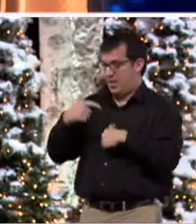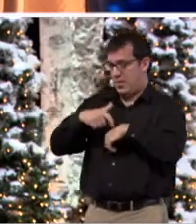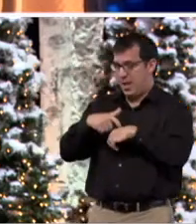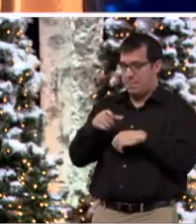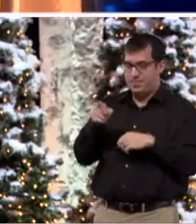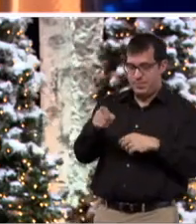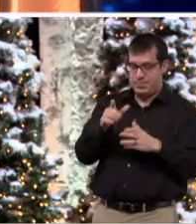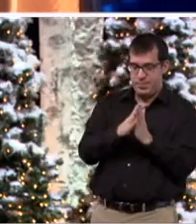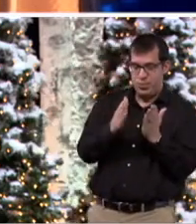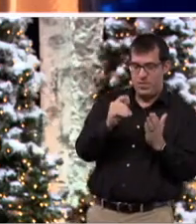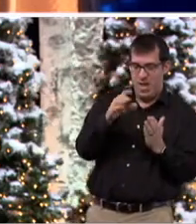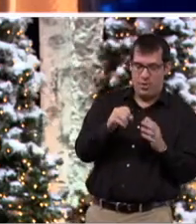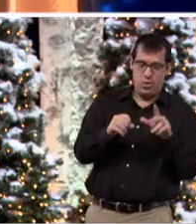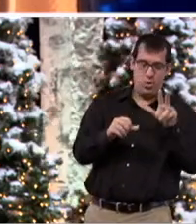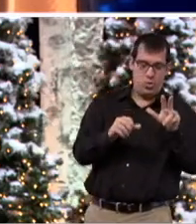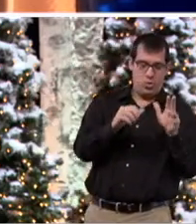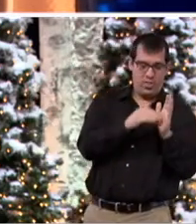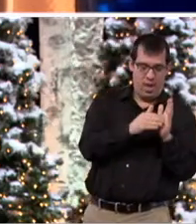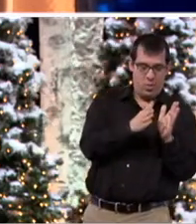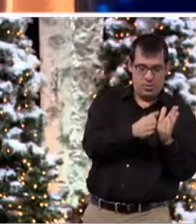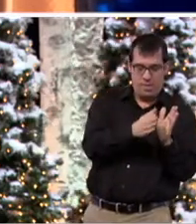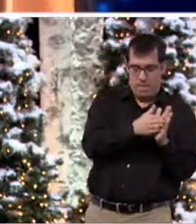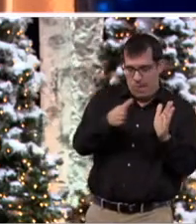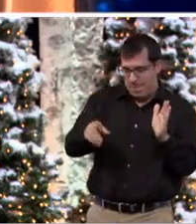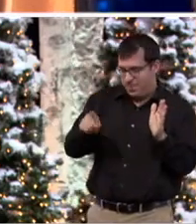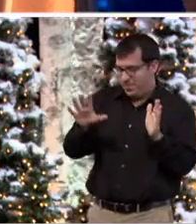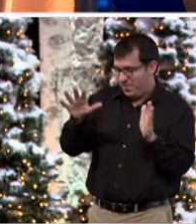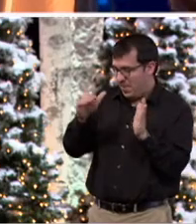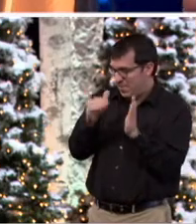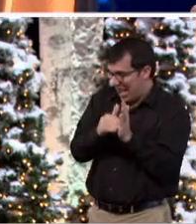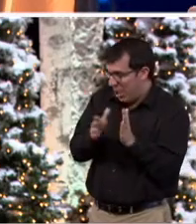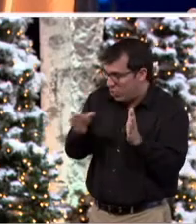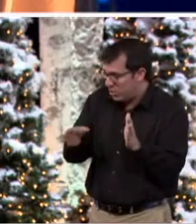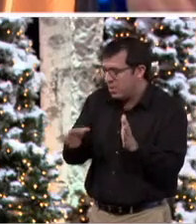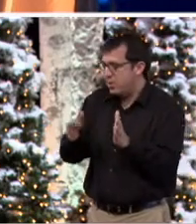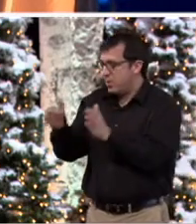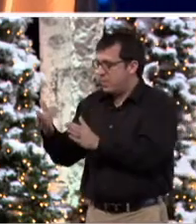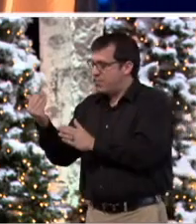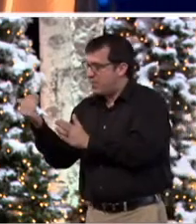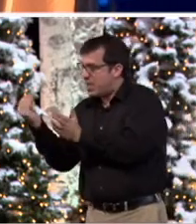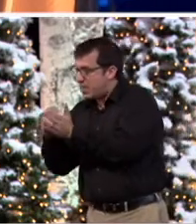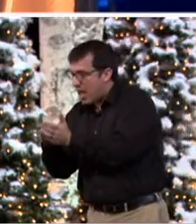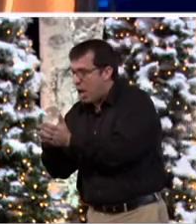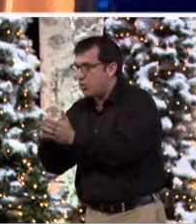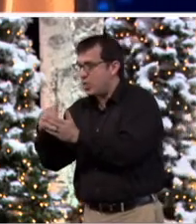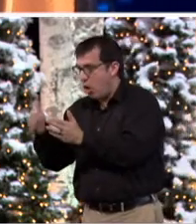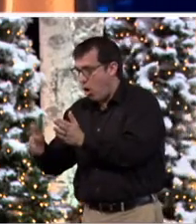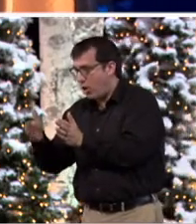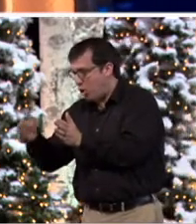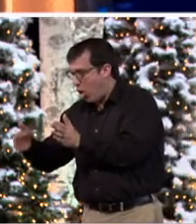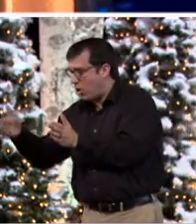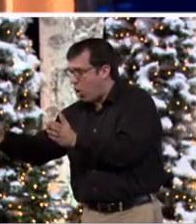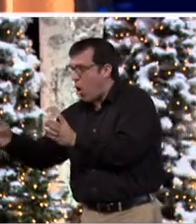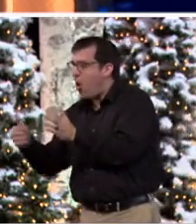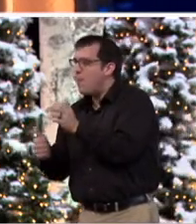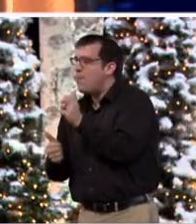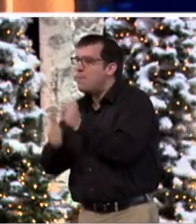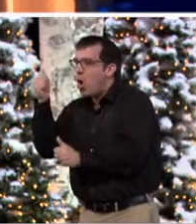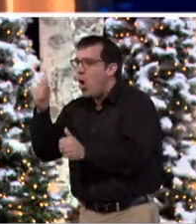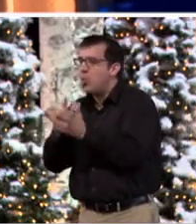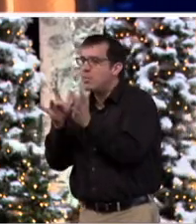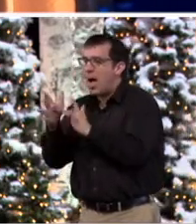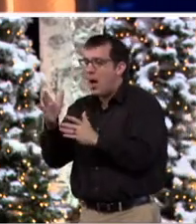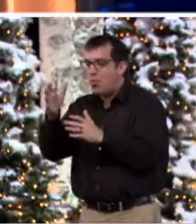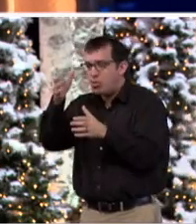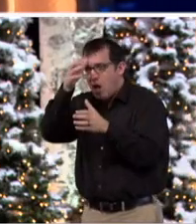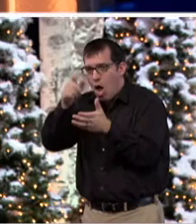from 3,000 on the first day of the church to then 5,000 men to 15,000 and on and on and on. Most Bible